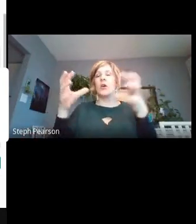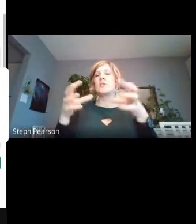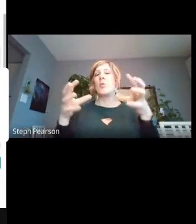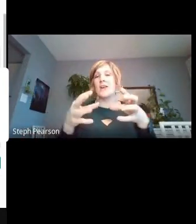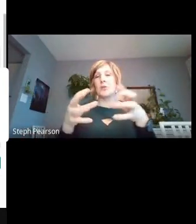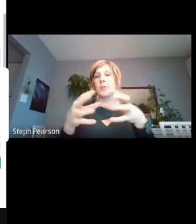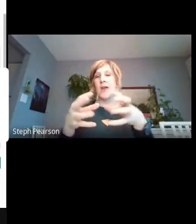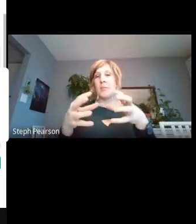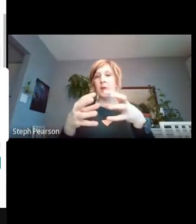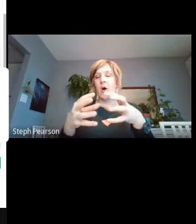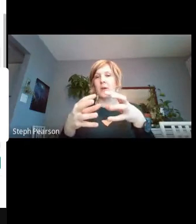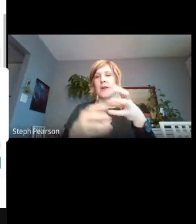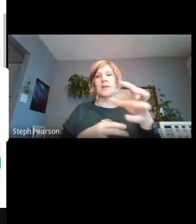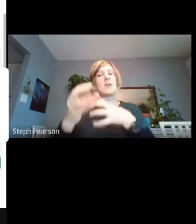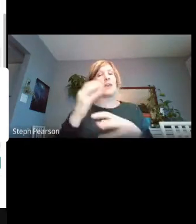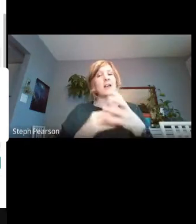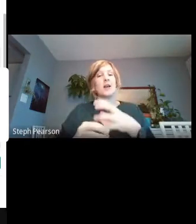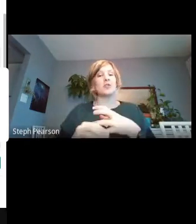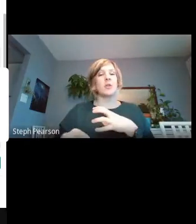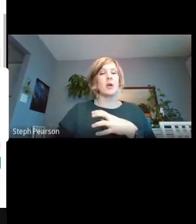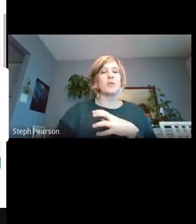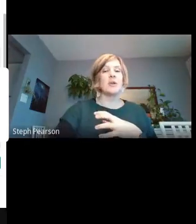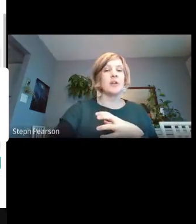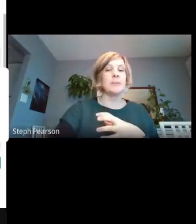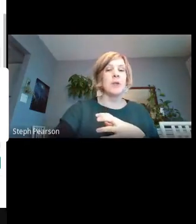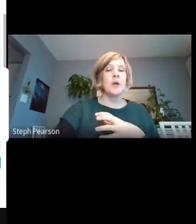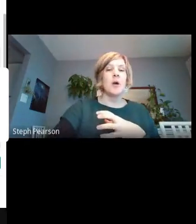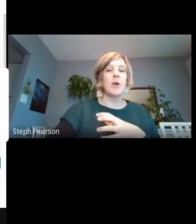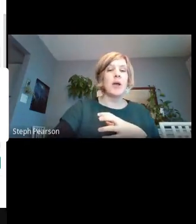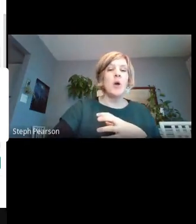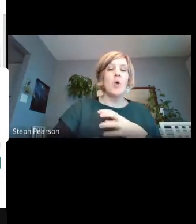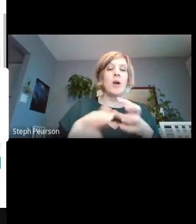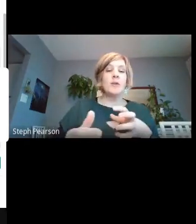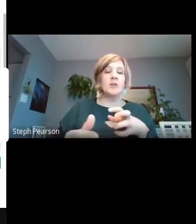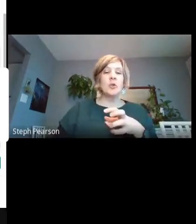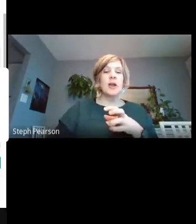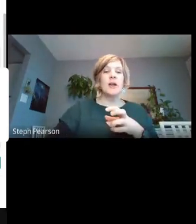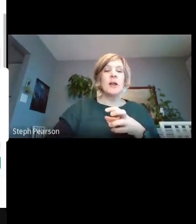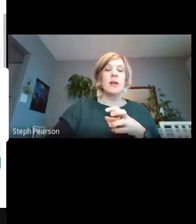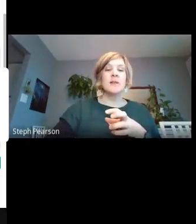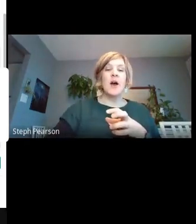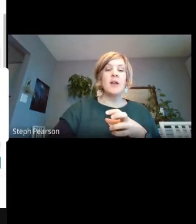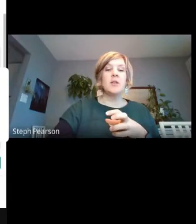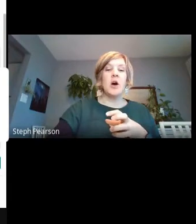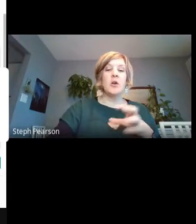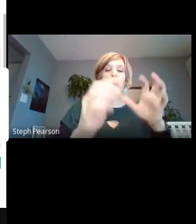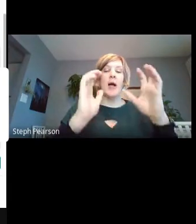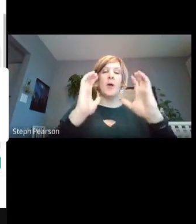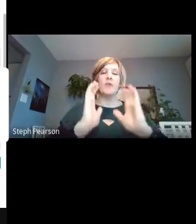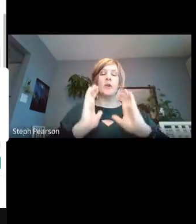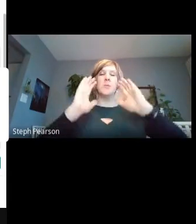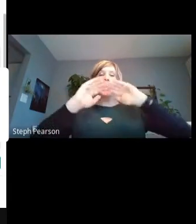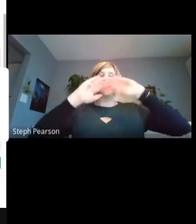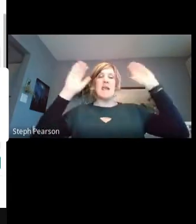it creates a waiting room for that main call again so again an extra layer of safety okay what else is great is that i can toggle